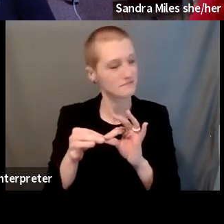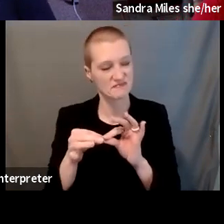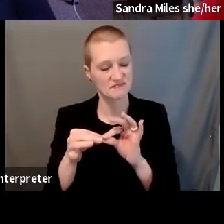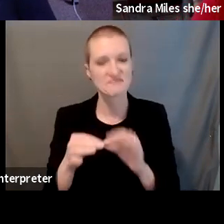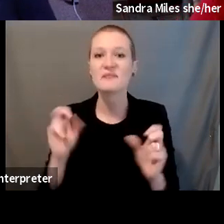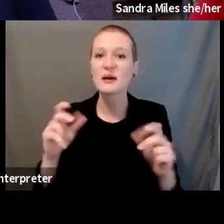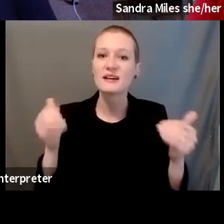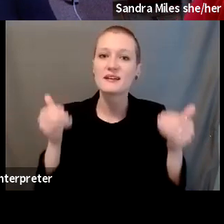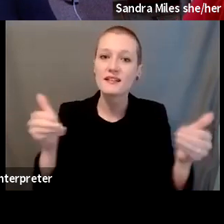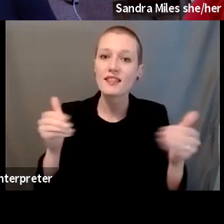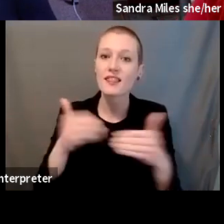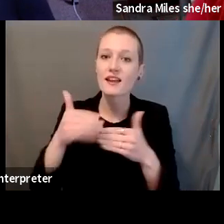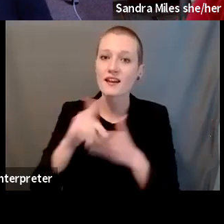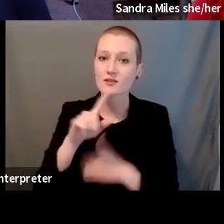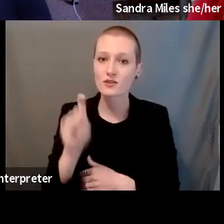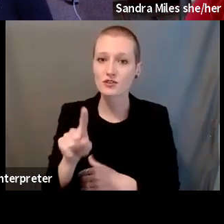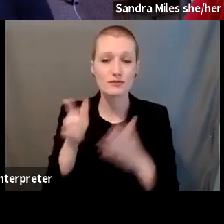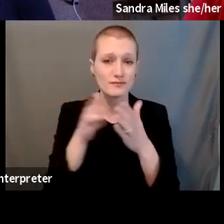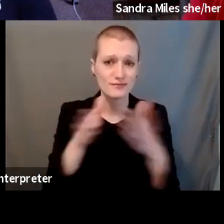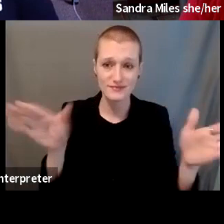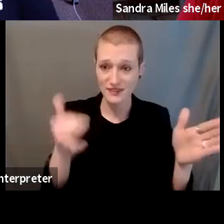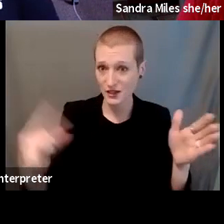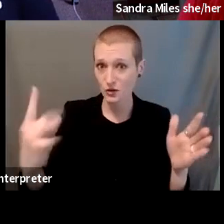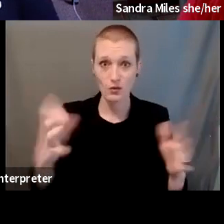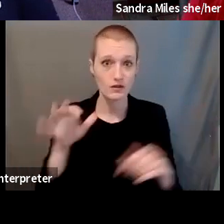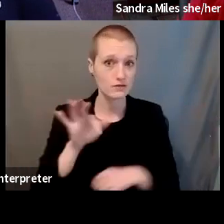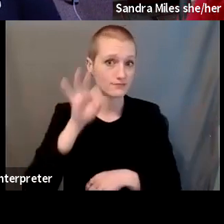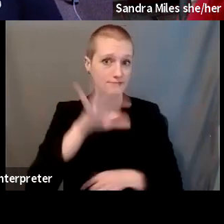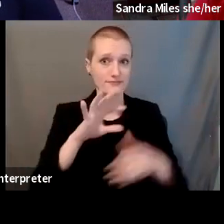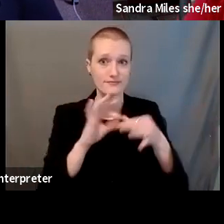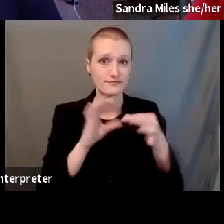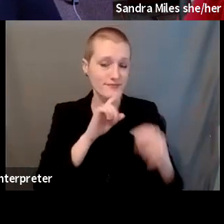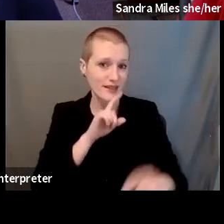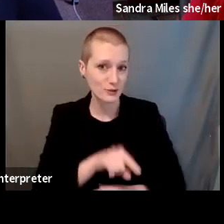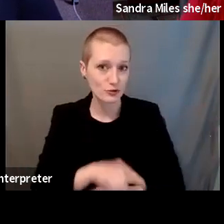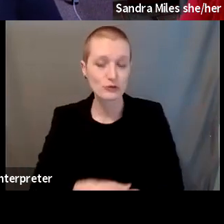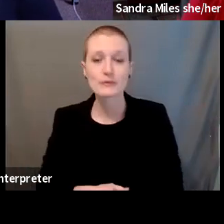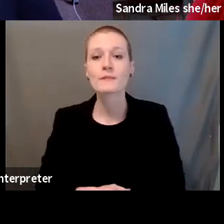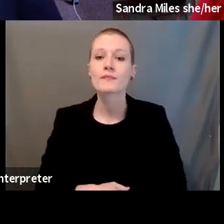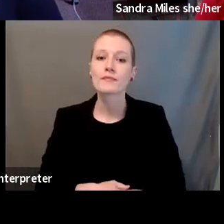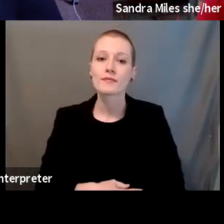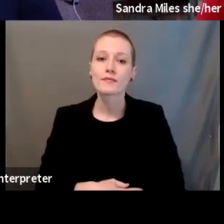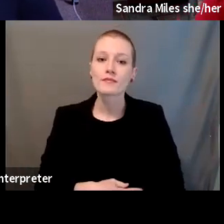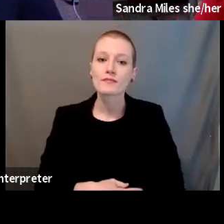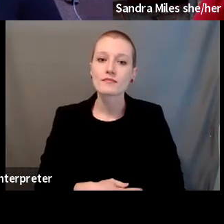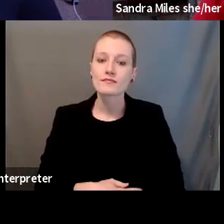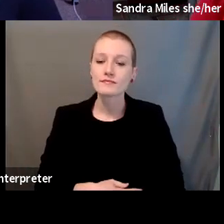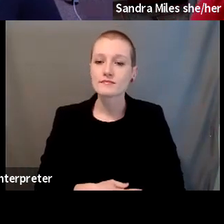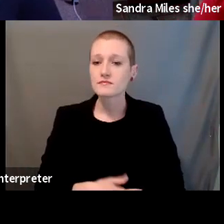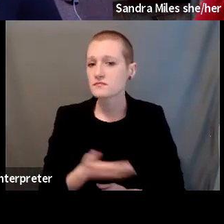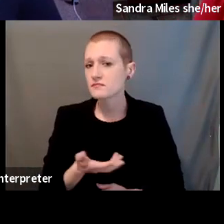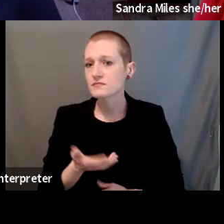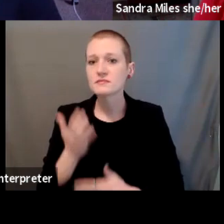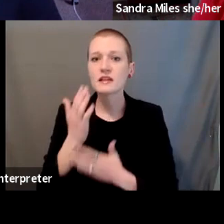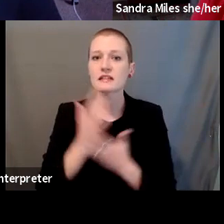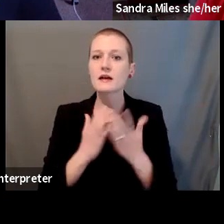next question. And this is open to anyone on the panel who would like to answer. Can you share with us some of the